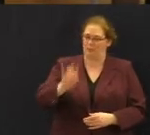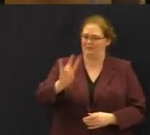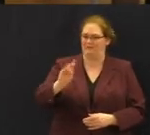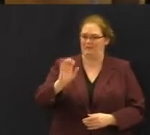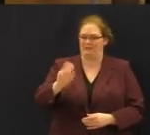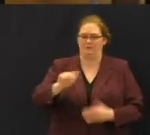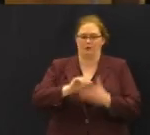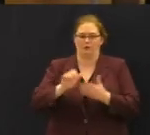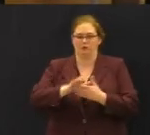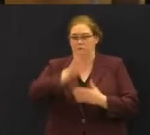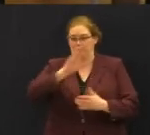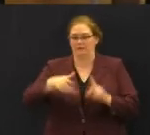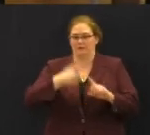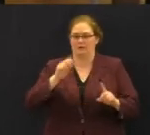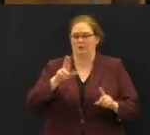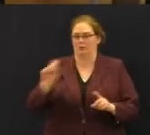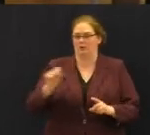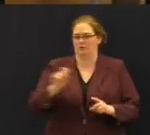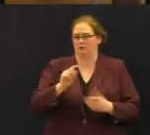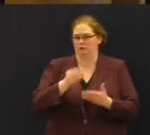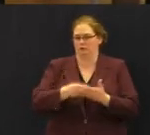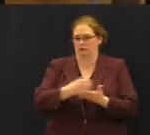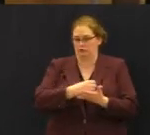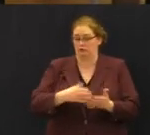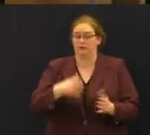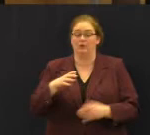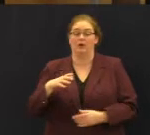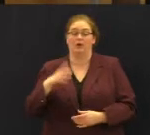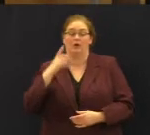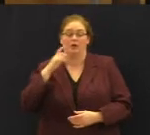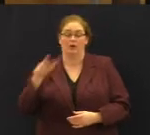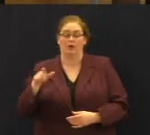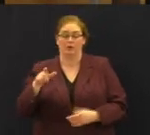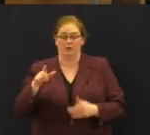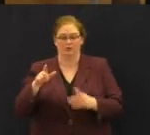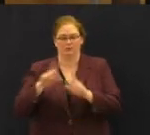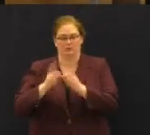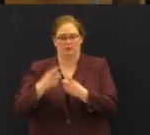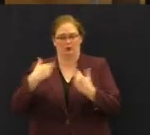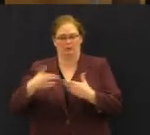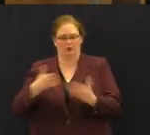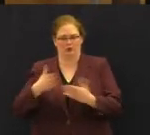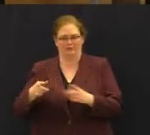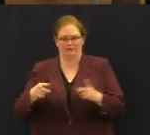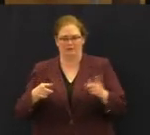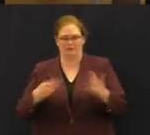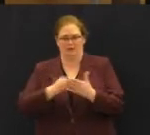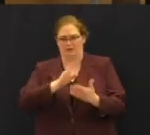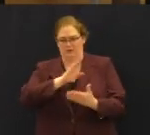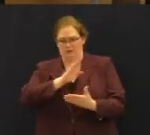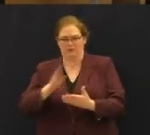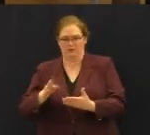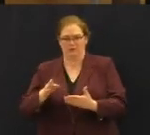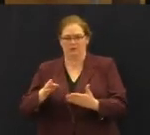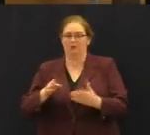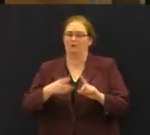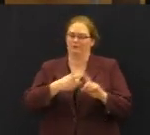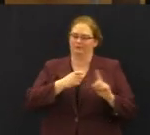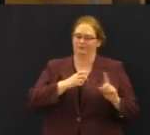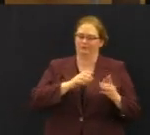Department of Treasury, and another $22.6 million from the Department of Human Services, which is also allocated from the Department of